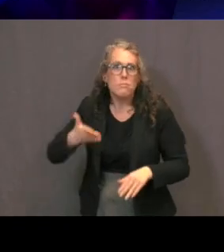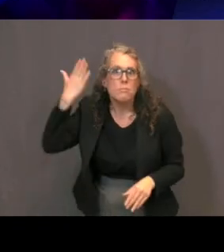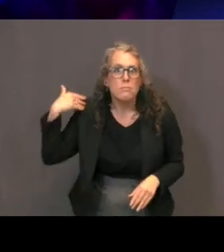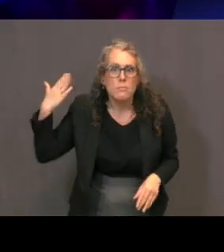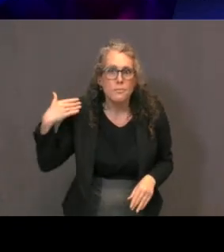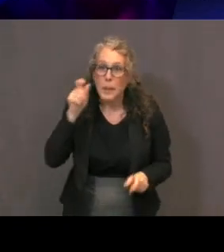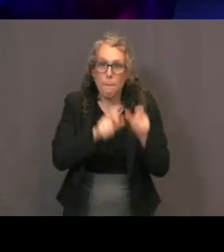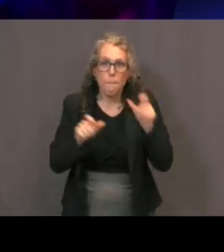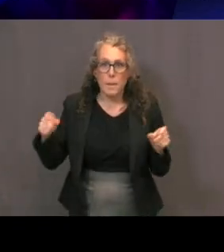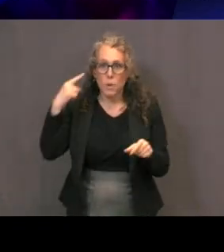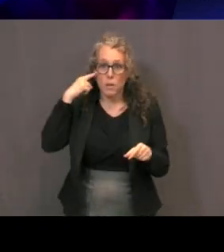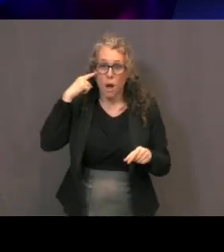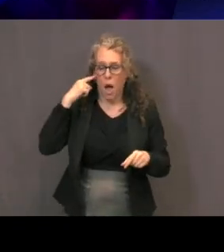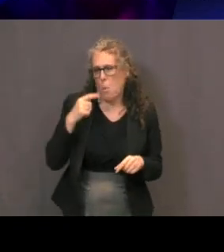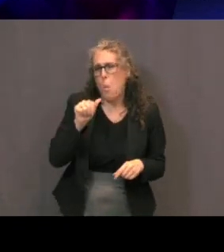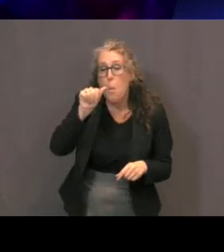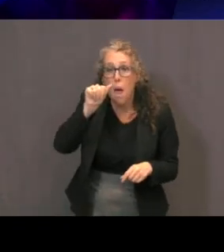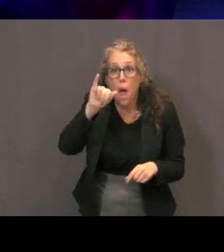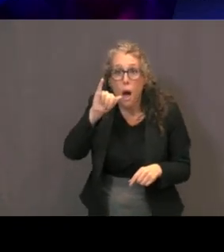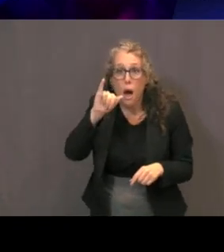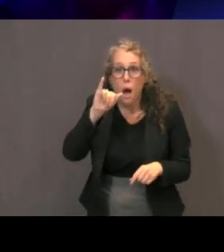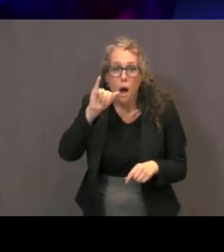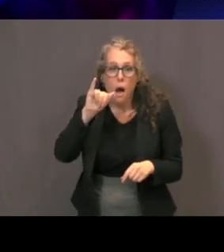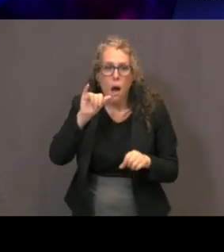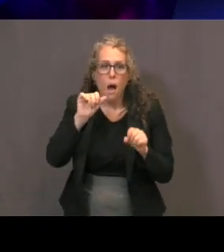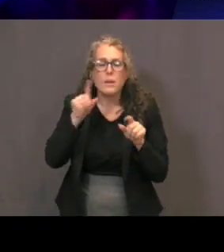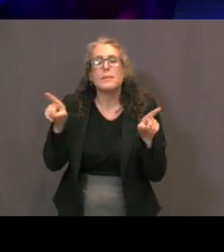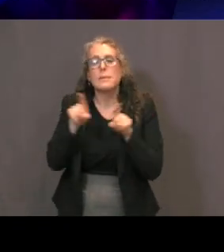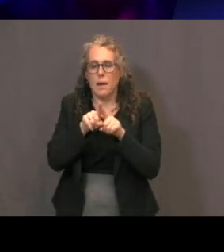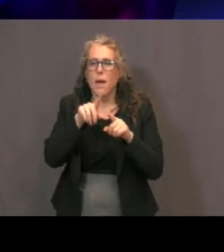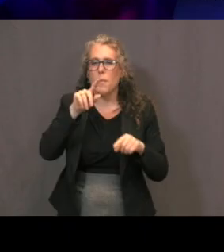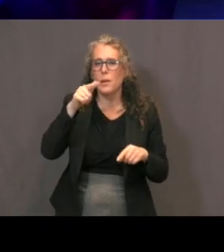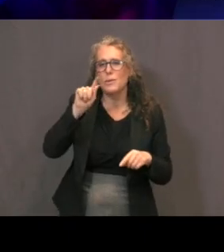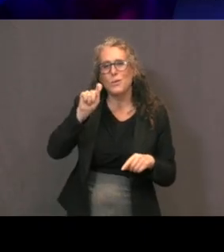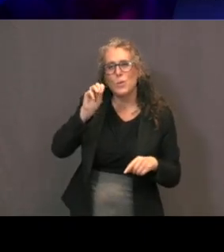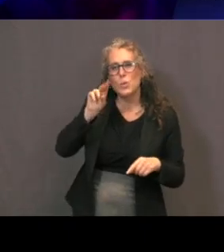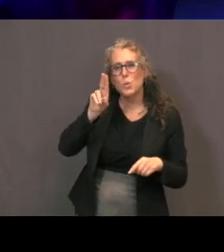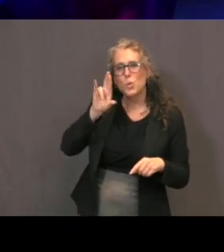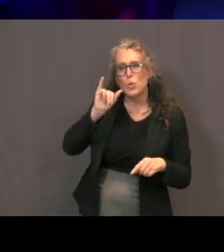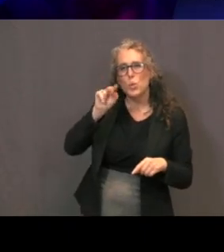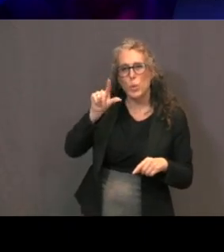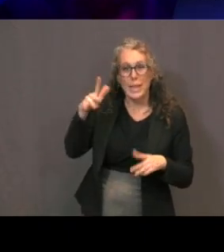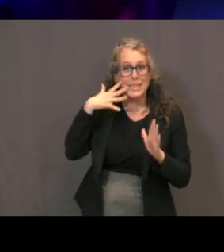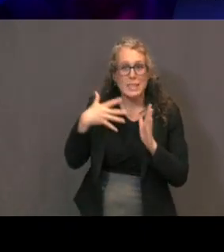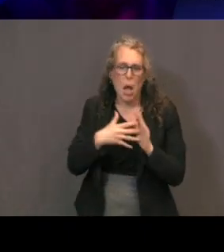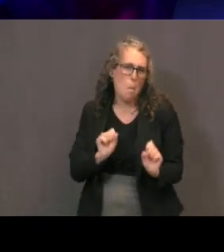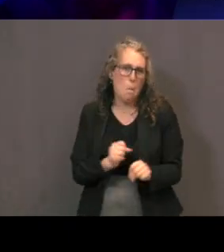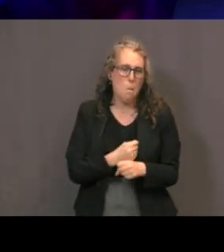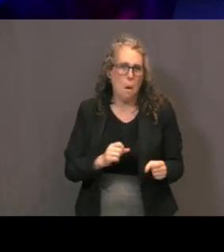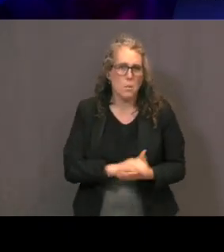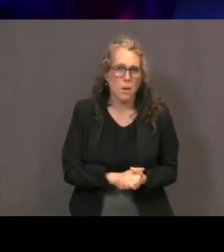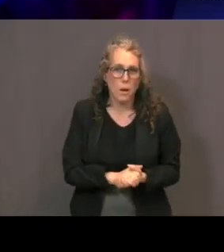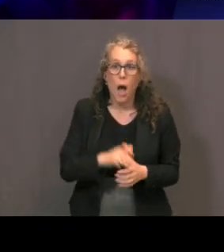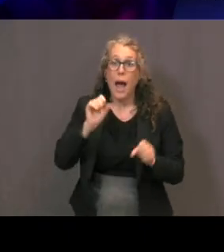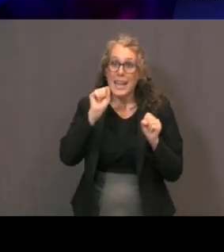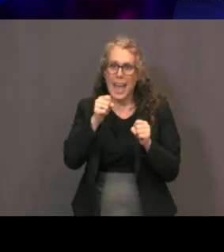AI would never pass the Turing test, that AI would never play chess